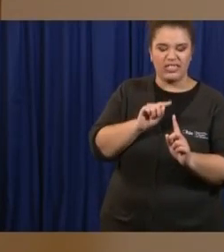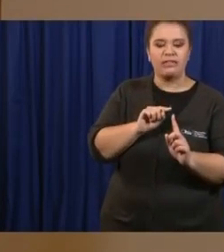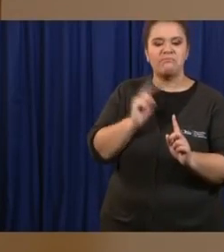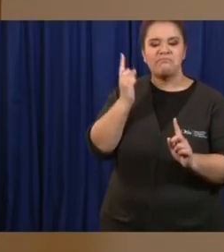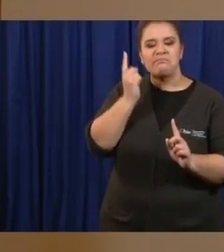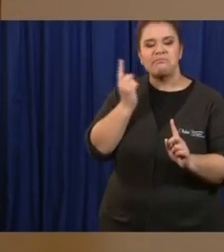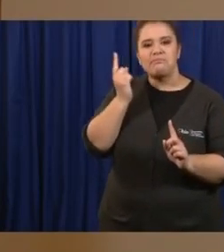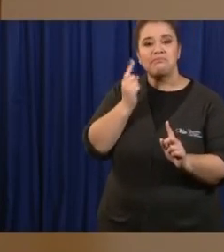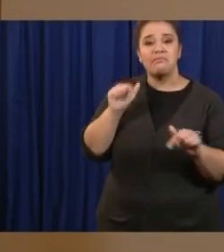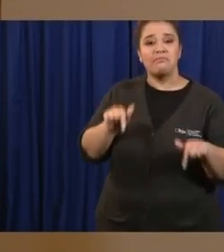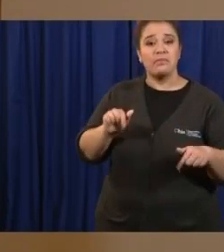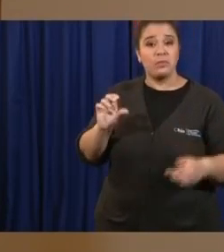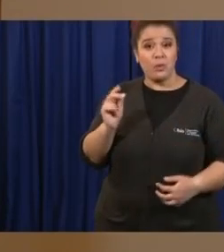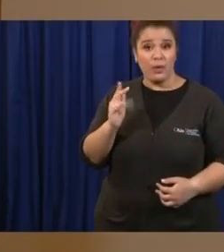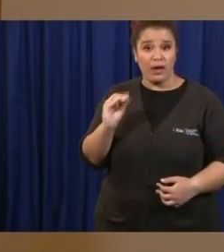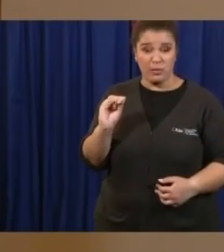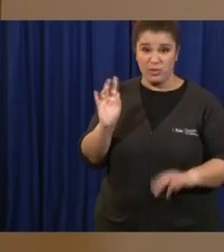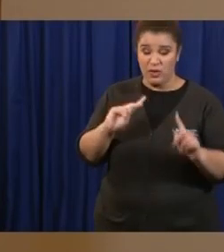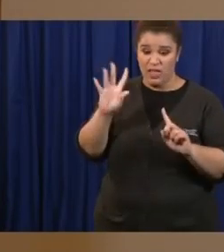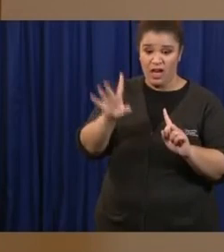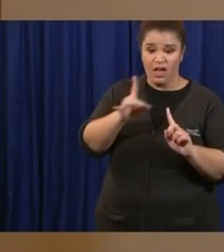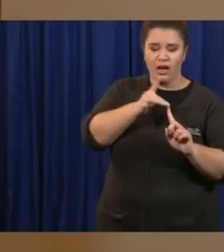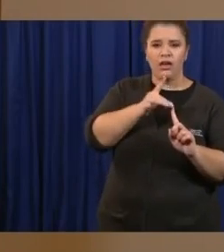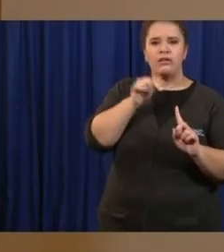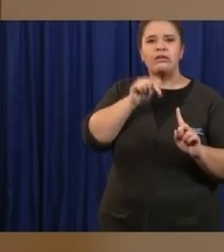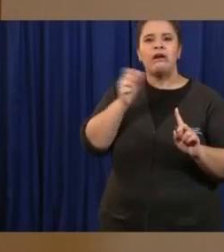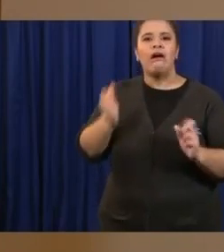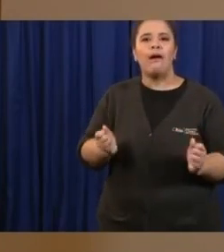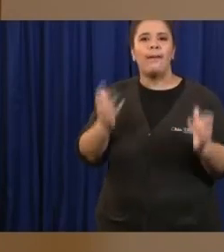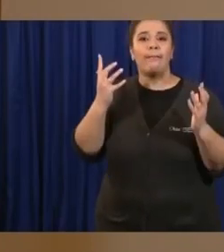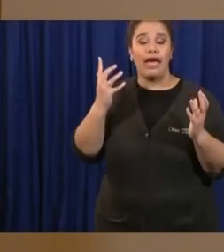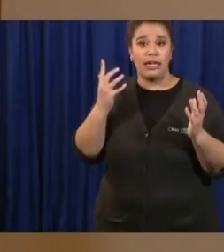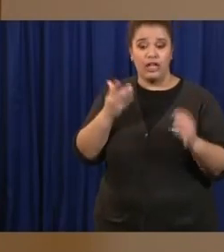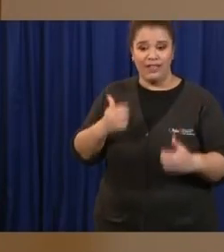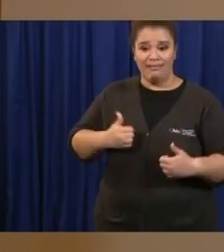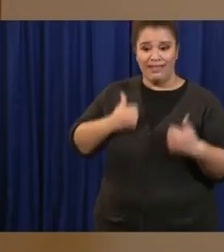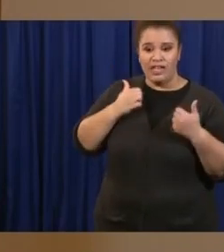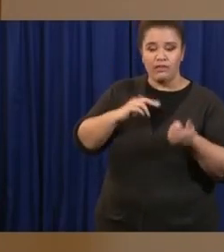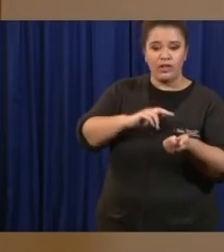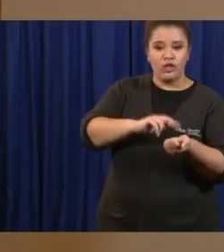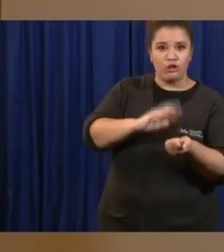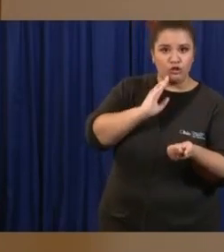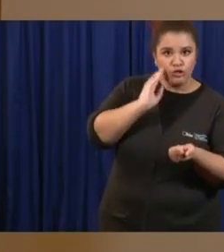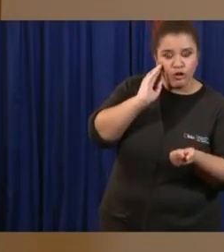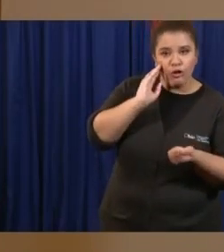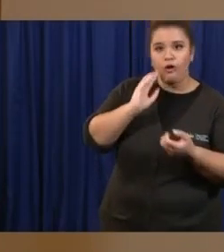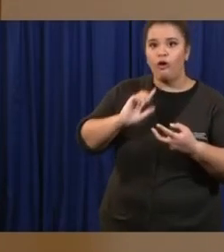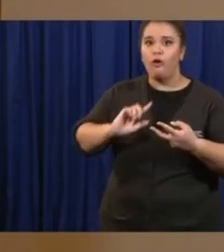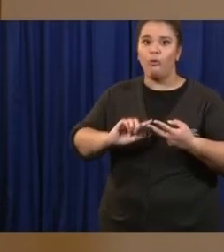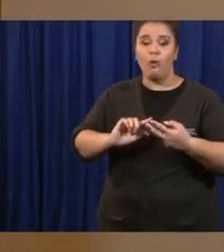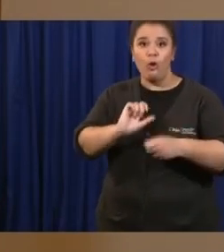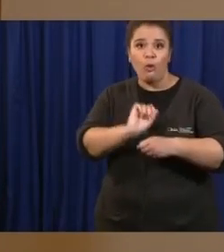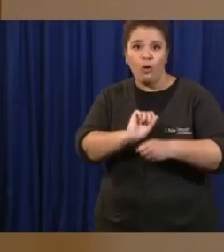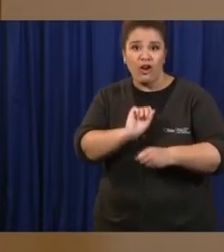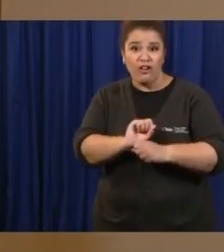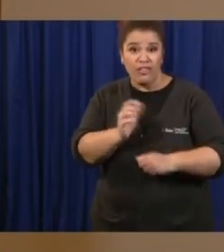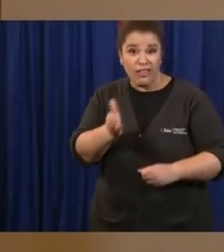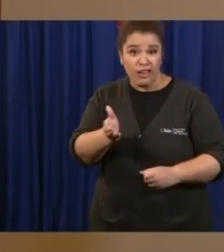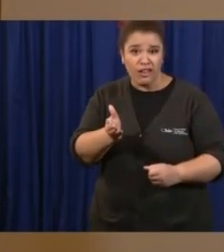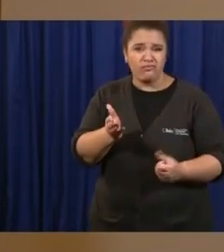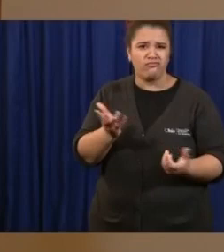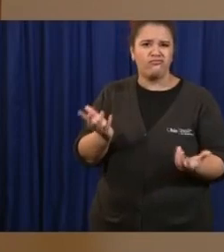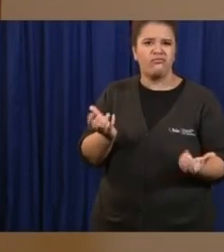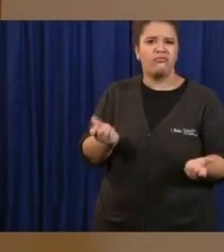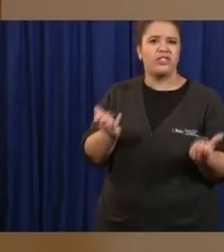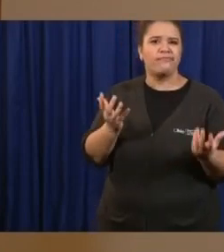COVID patients are from nursing homes, either residents or staff? So our